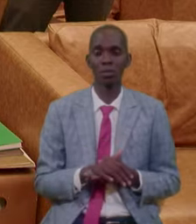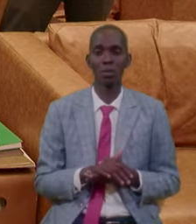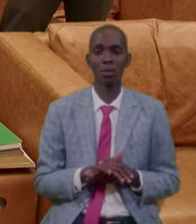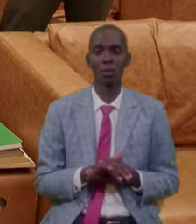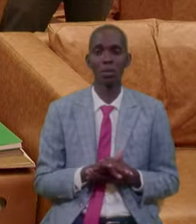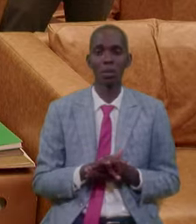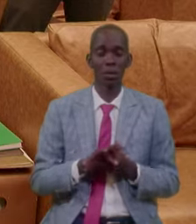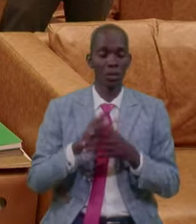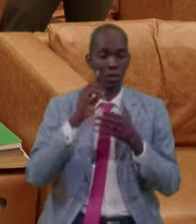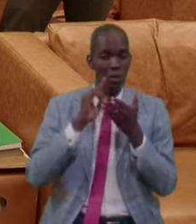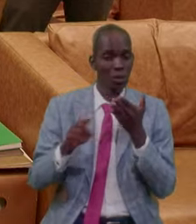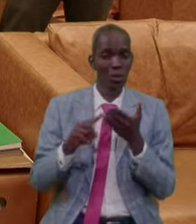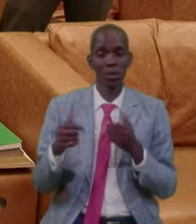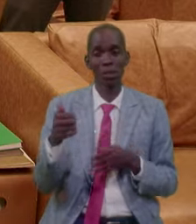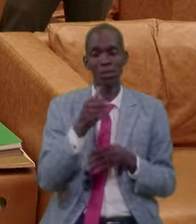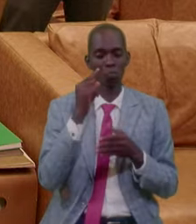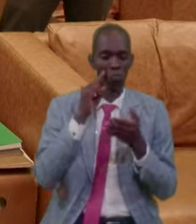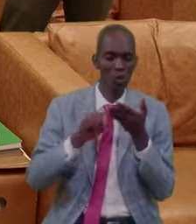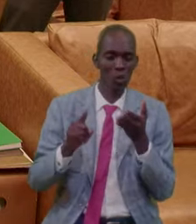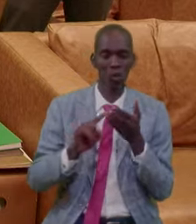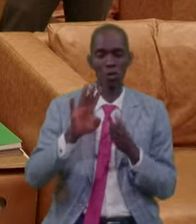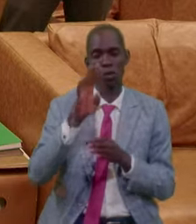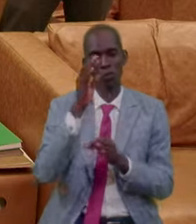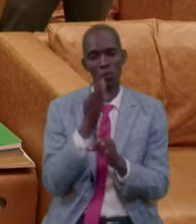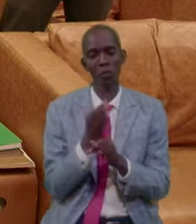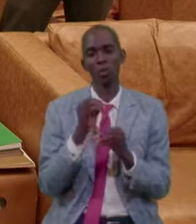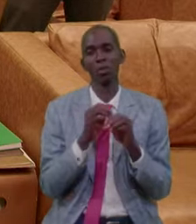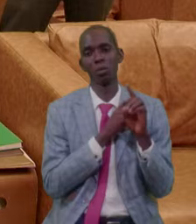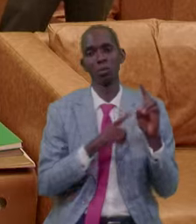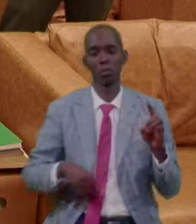Examine yourself, examine your face,